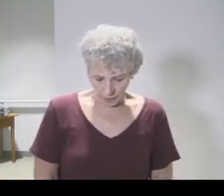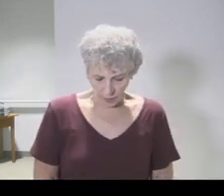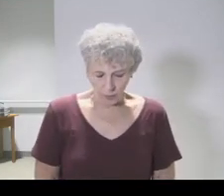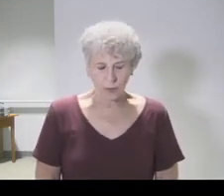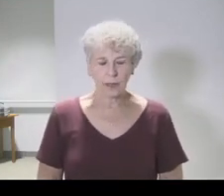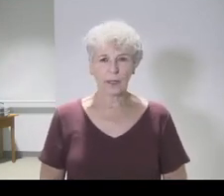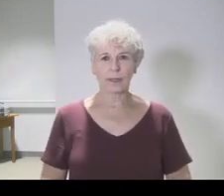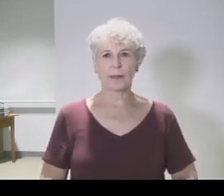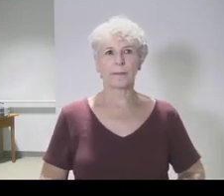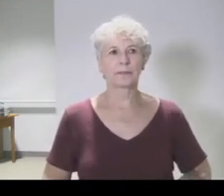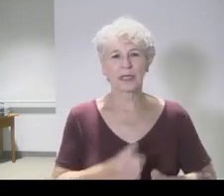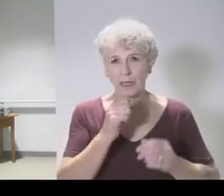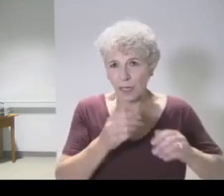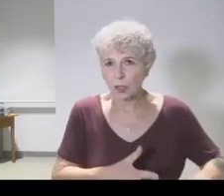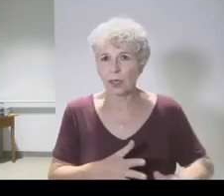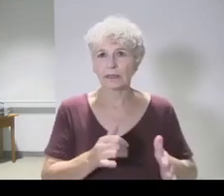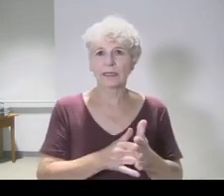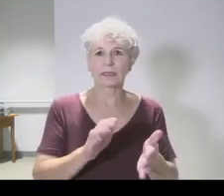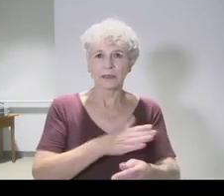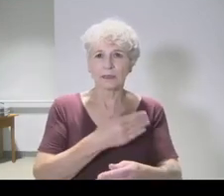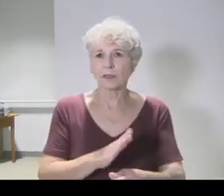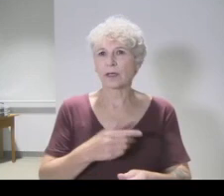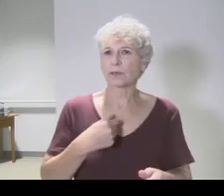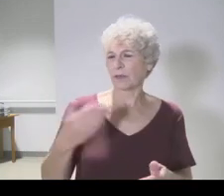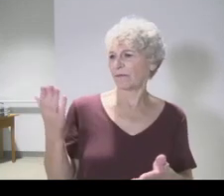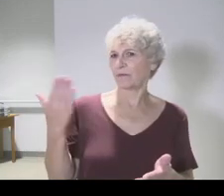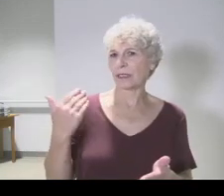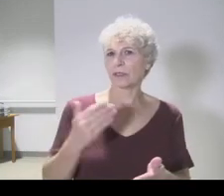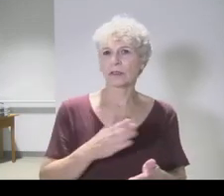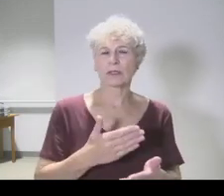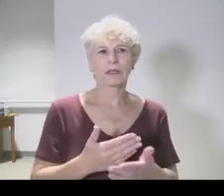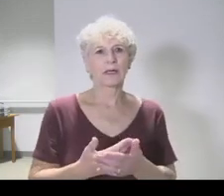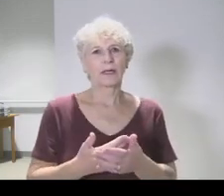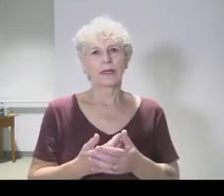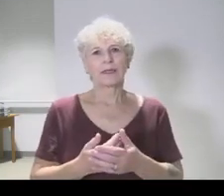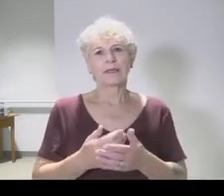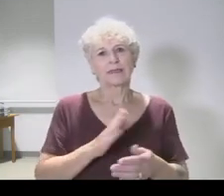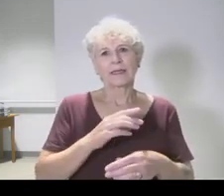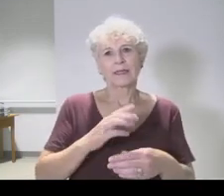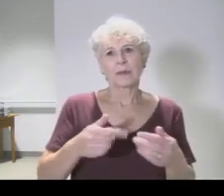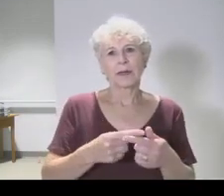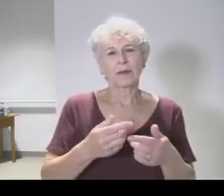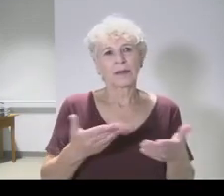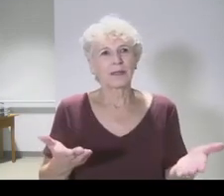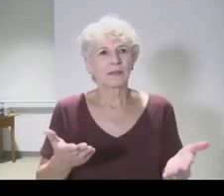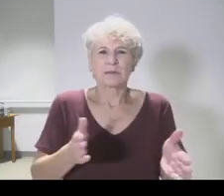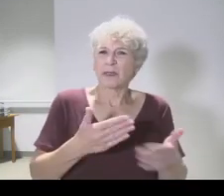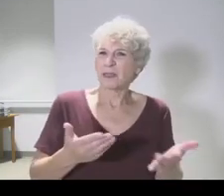It is not lost on me that the songs that we just sung may be singing of things that are foreign to